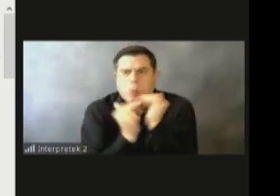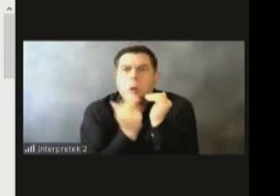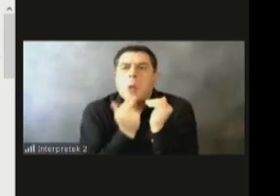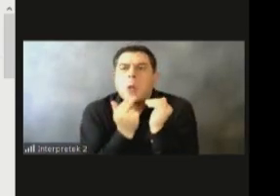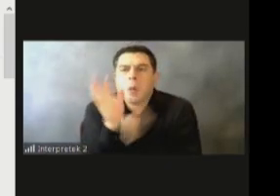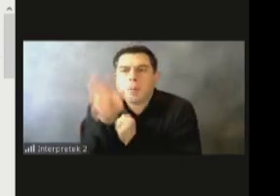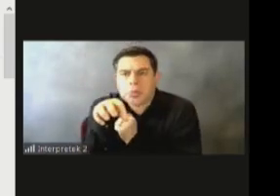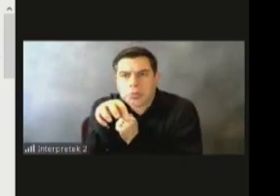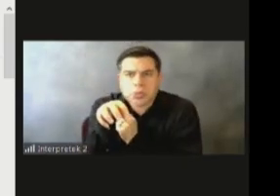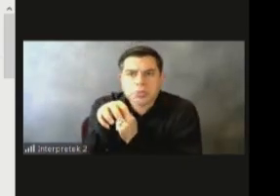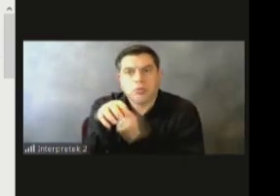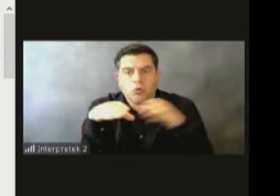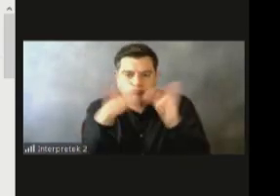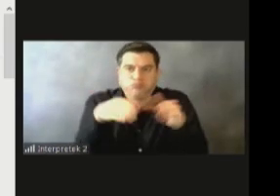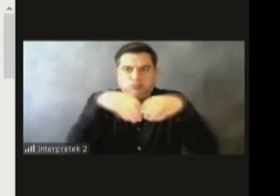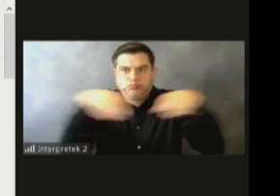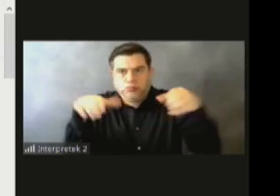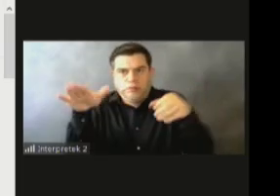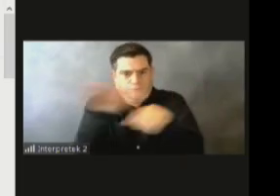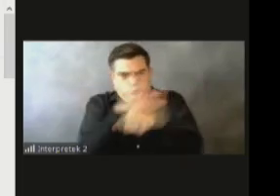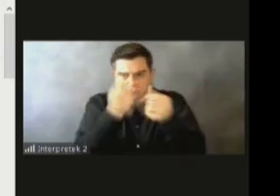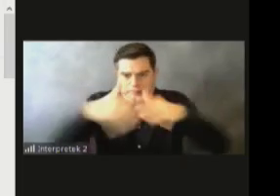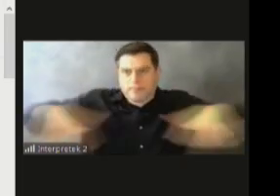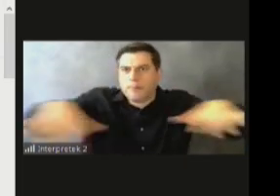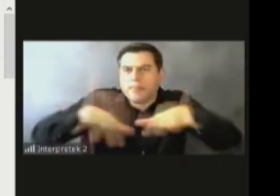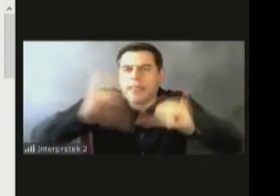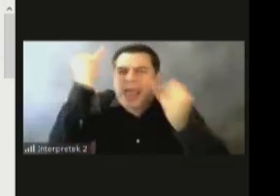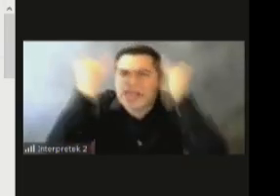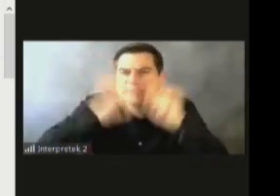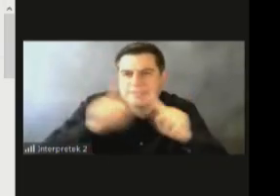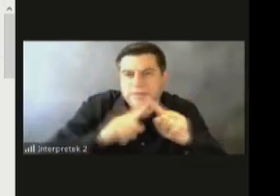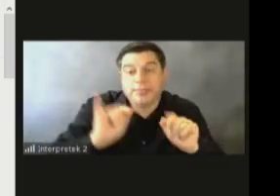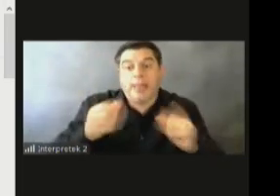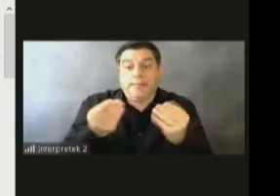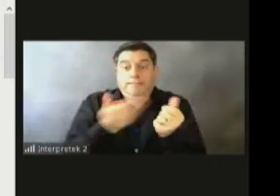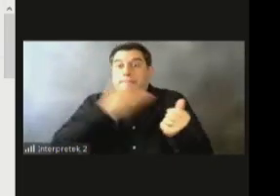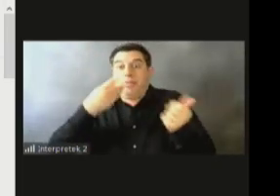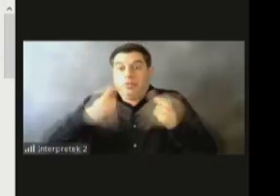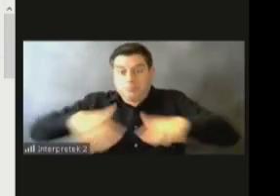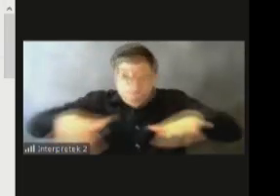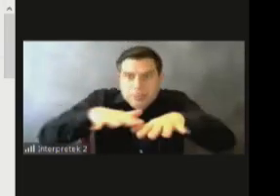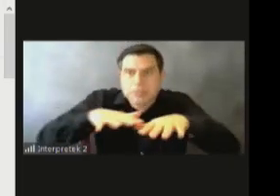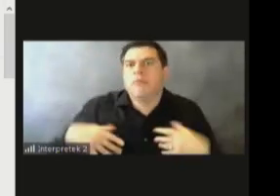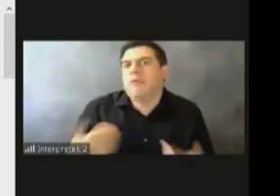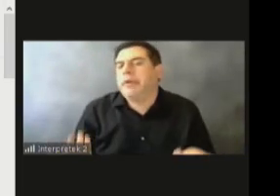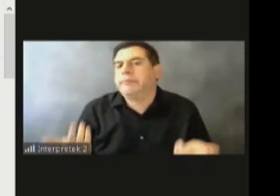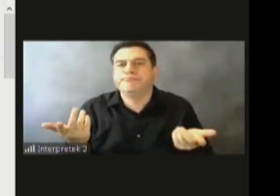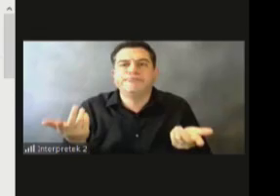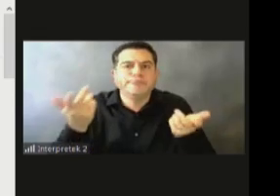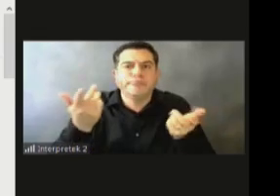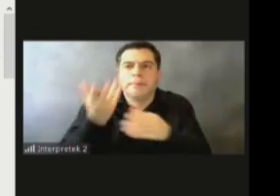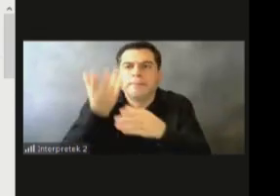Due to their smaller size, better land usage, missing middle housing types can be naturally occurring types of affordable